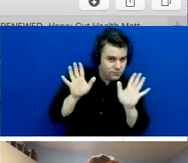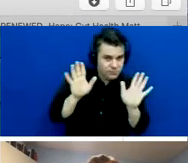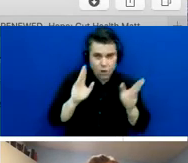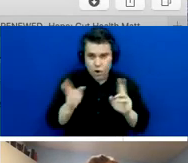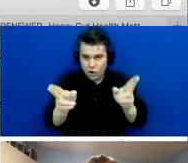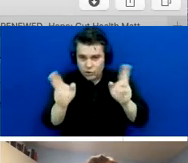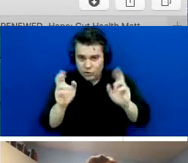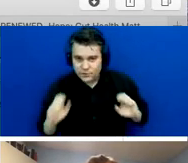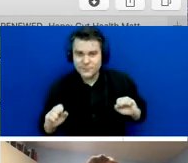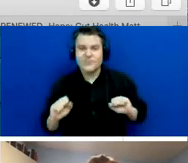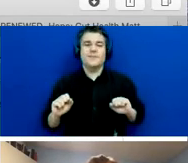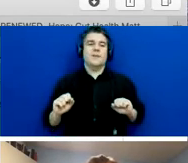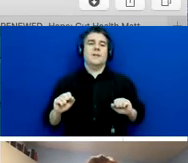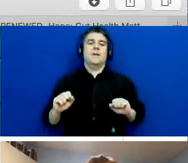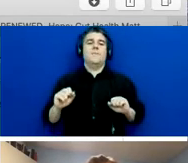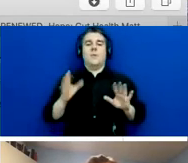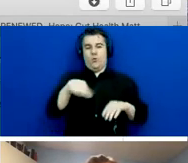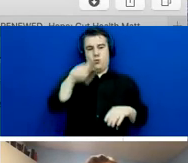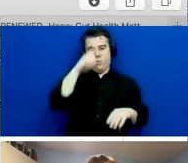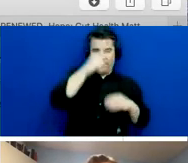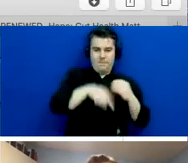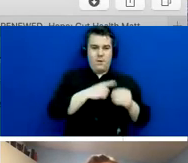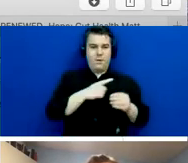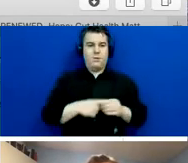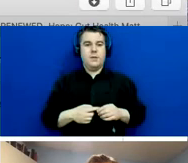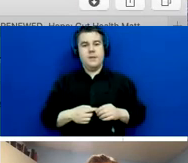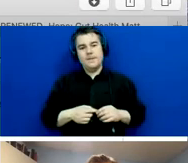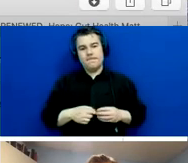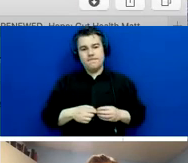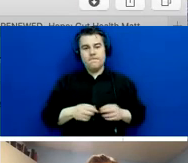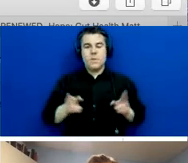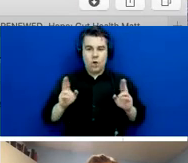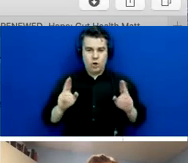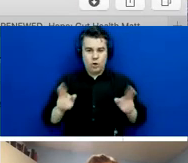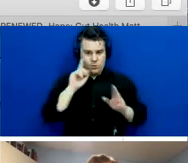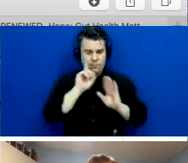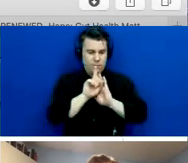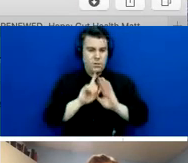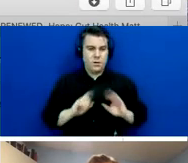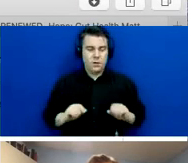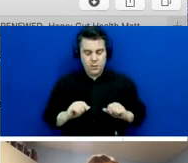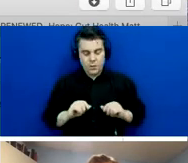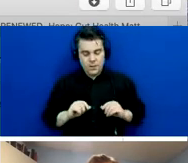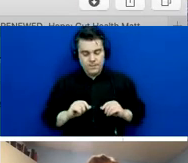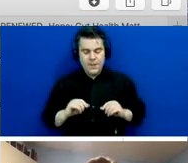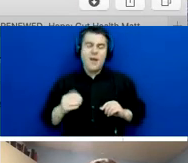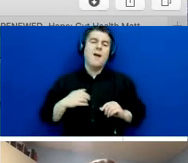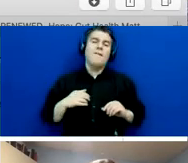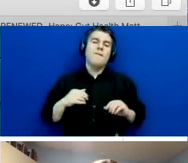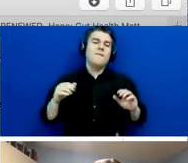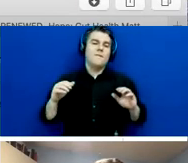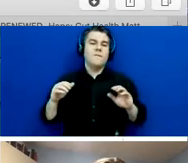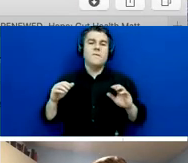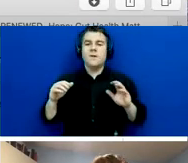urgency. Now I want you to think about urgency for we have this little stack of